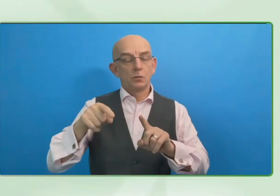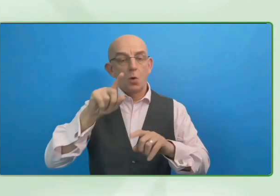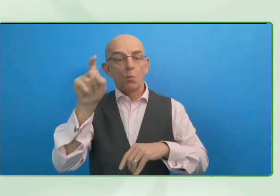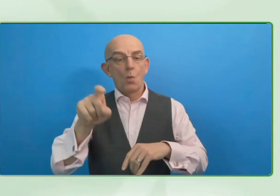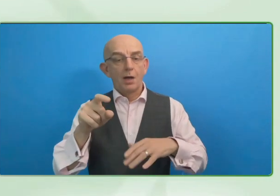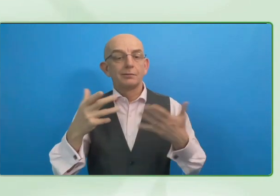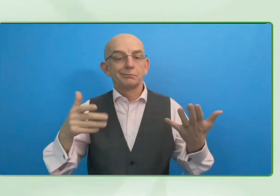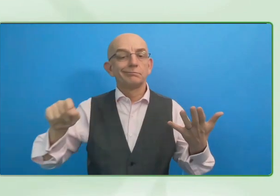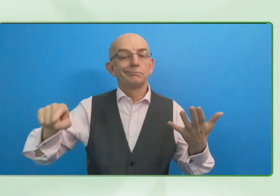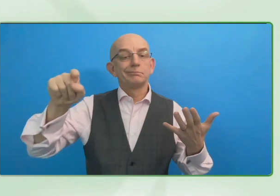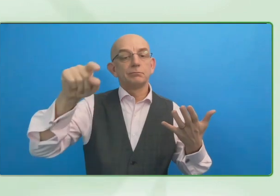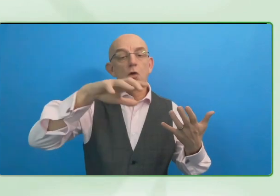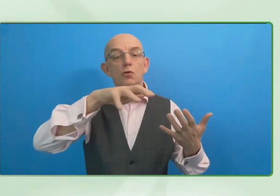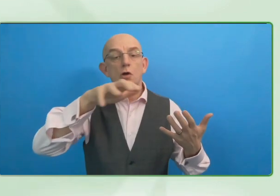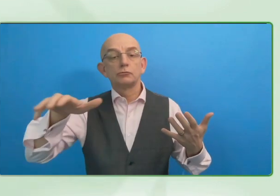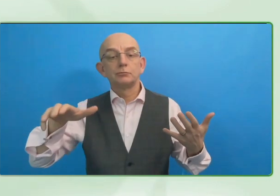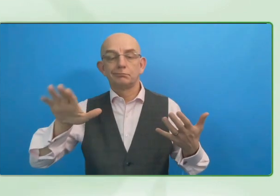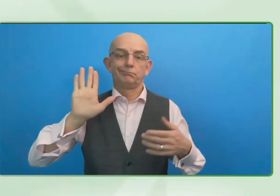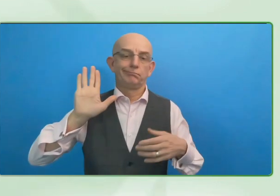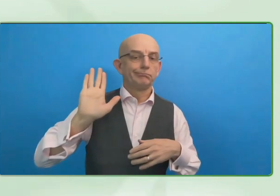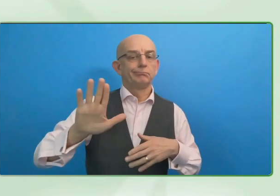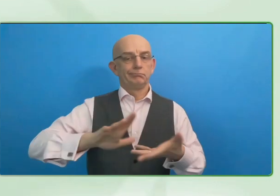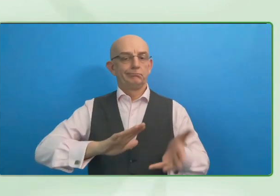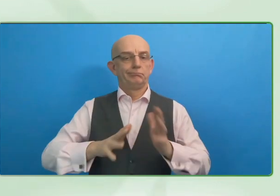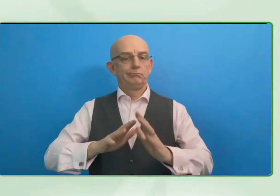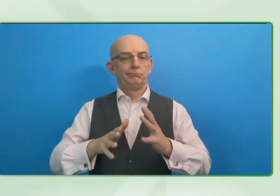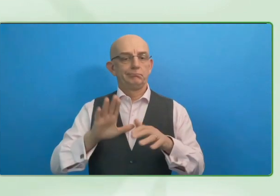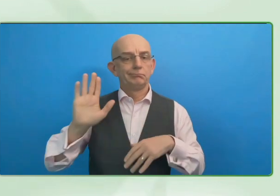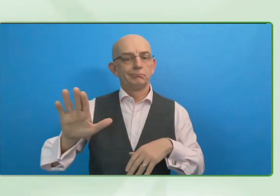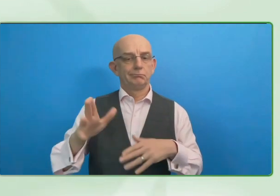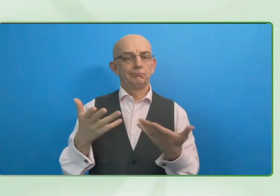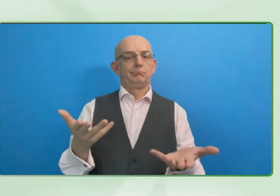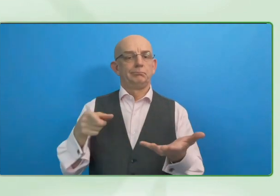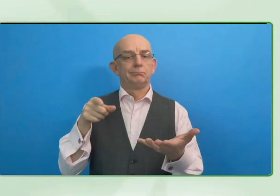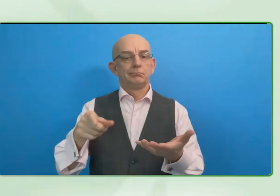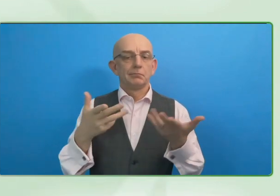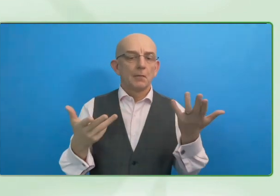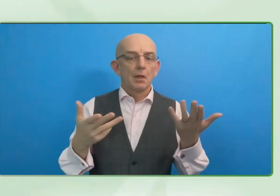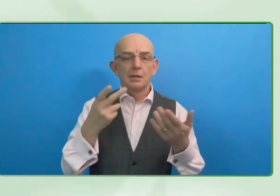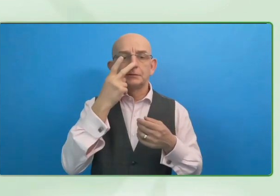language or national sign languages, but most of them, particularly if we talk about the global south, they have